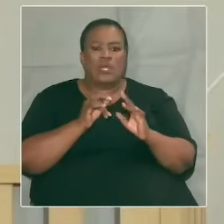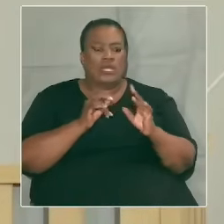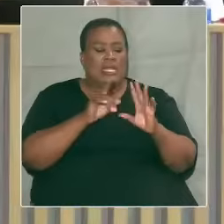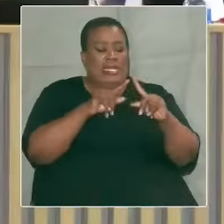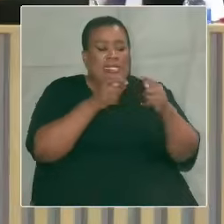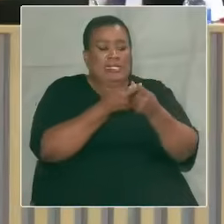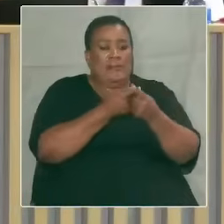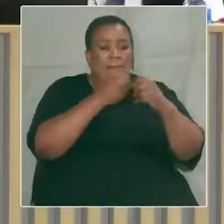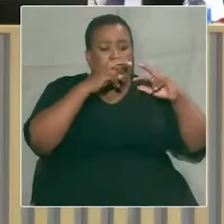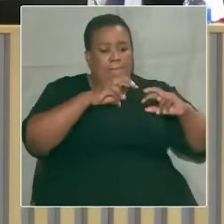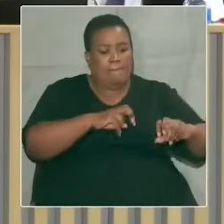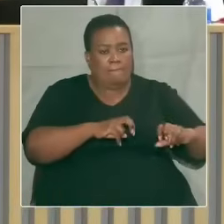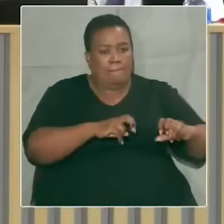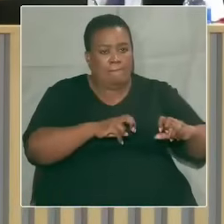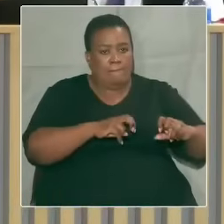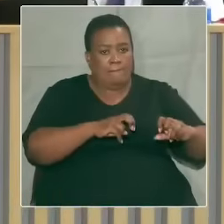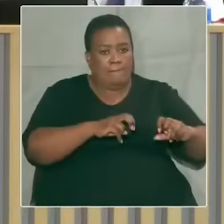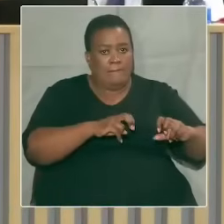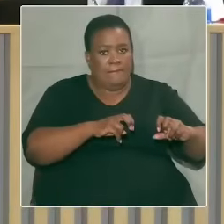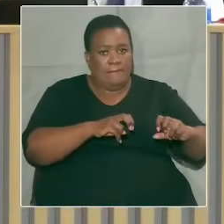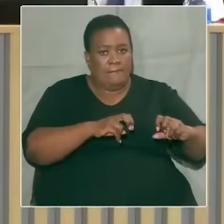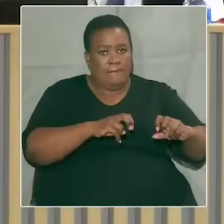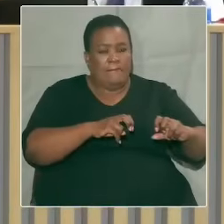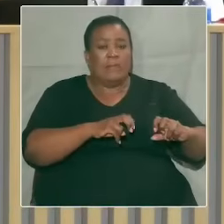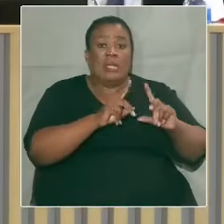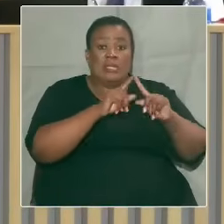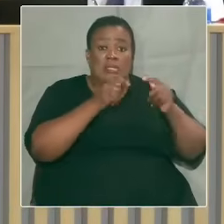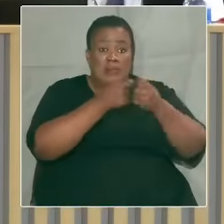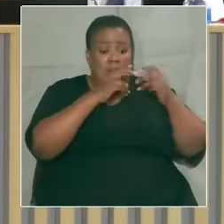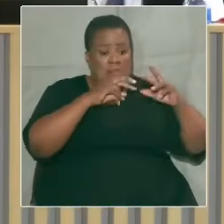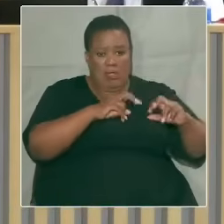investigation team from 5 to 2?